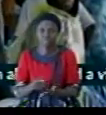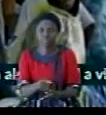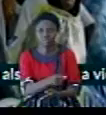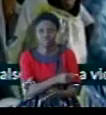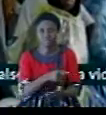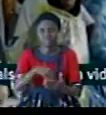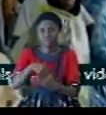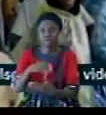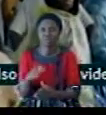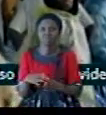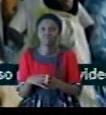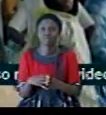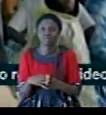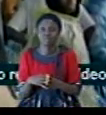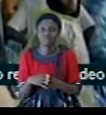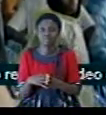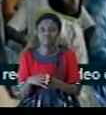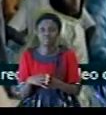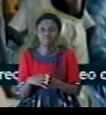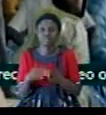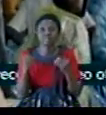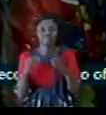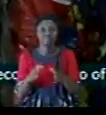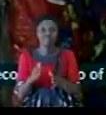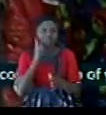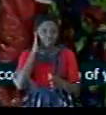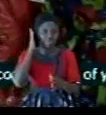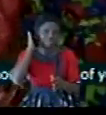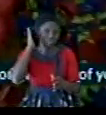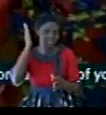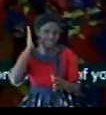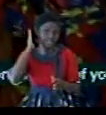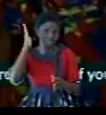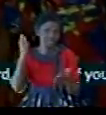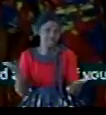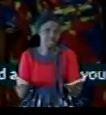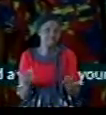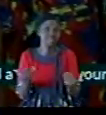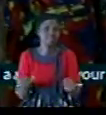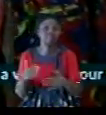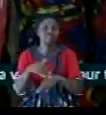many testifiers are here tonight.